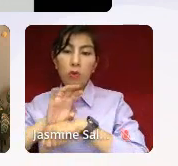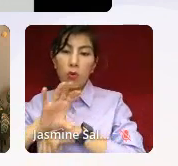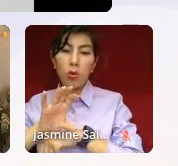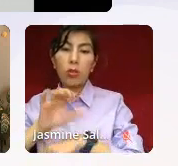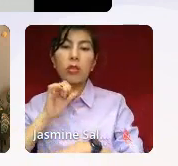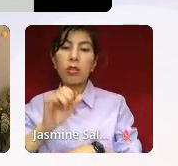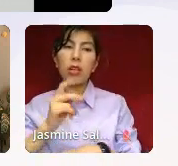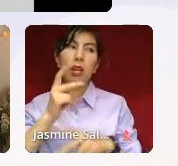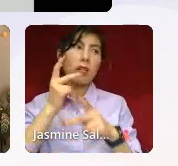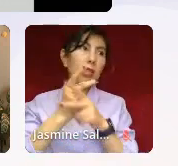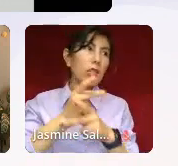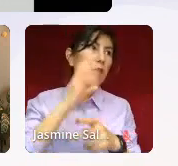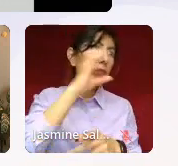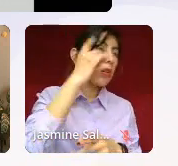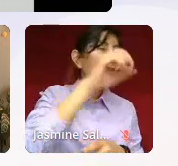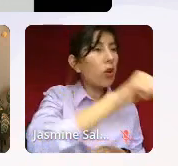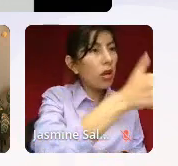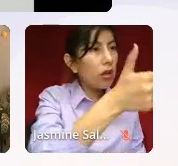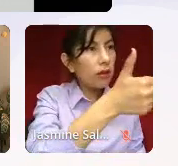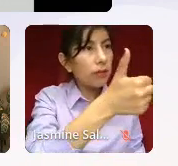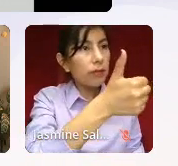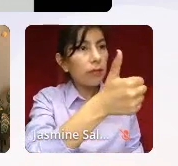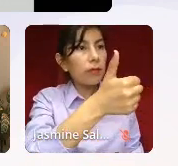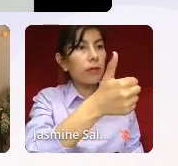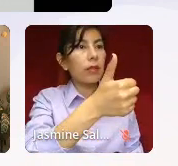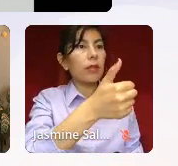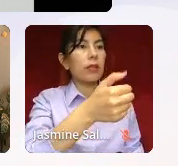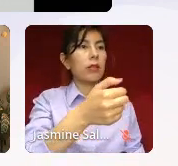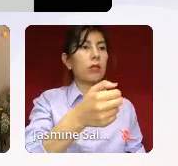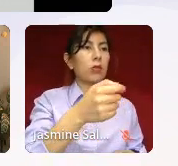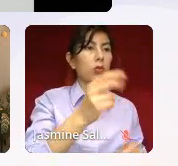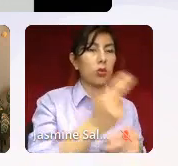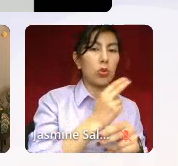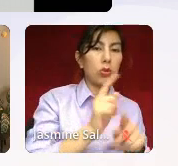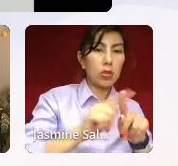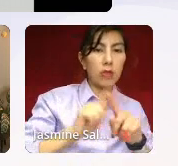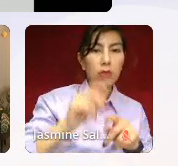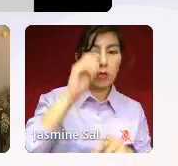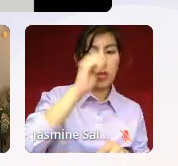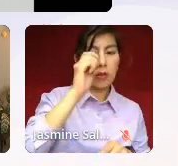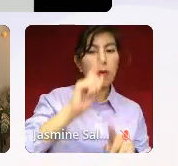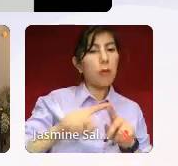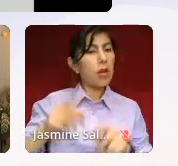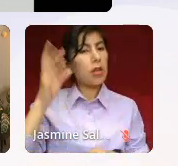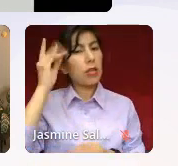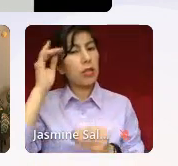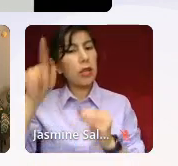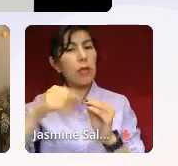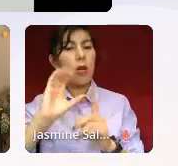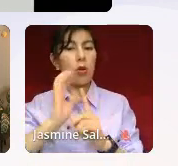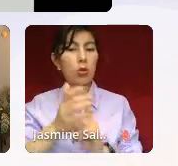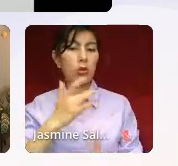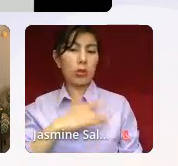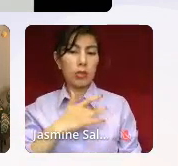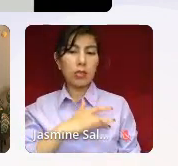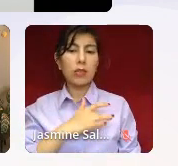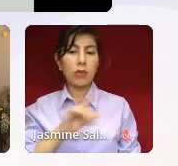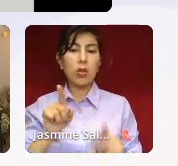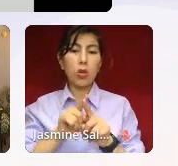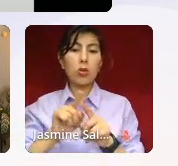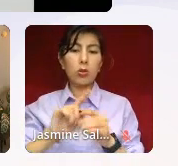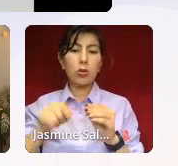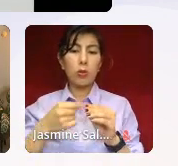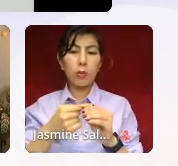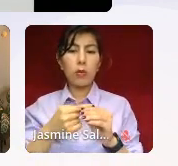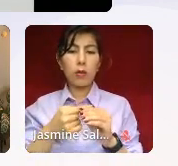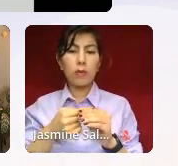keep looking to others and making them wear lots of hats, but sort of thinking about cultural sensitivity, and also about sort of the cultural sensitivity